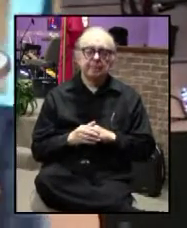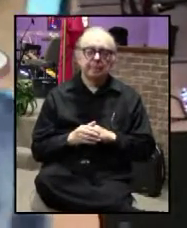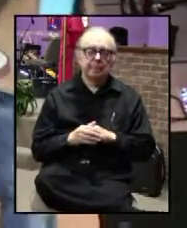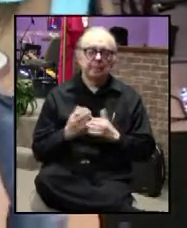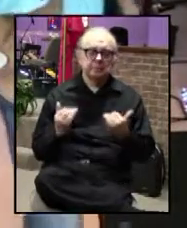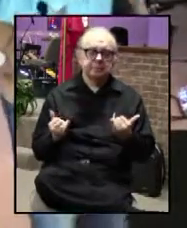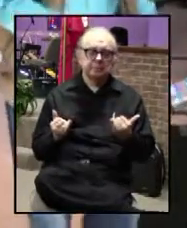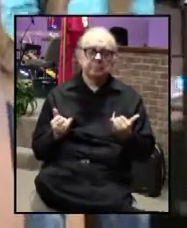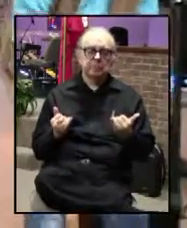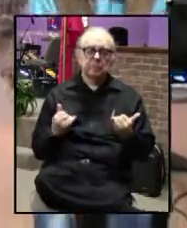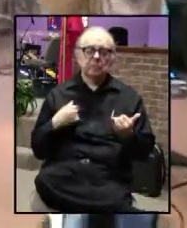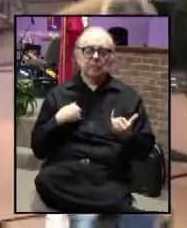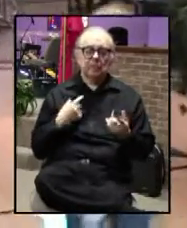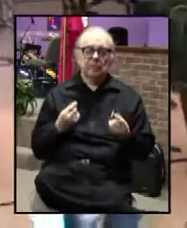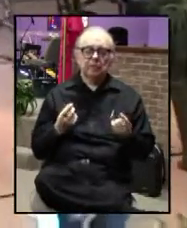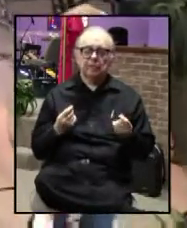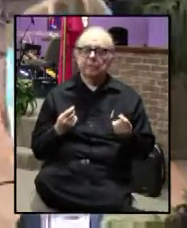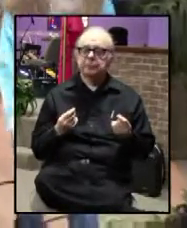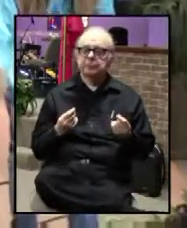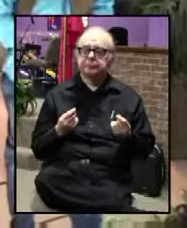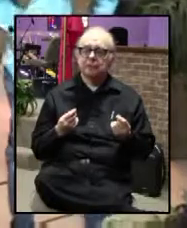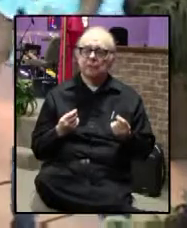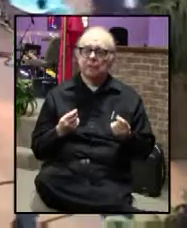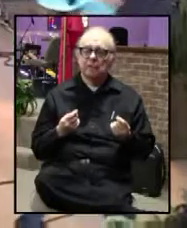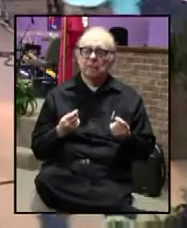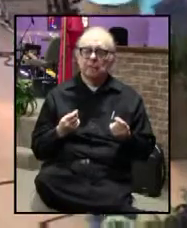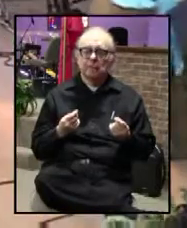So now here's what we're doing.